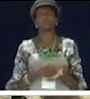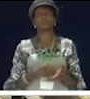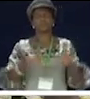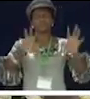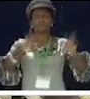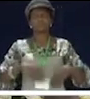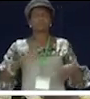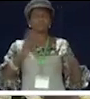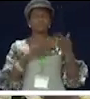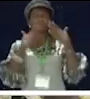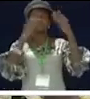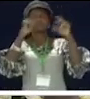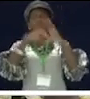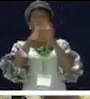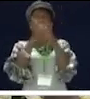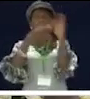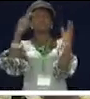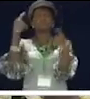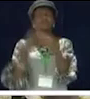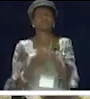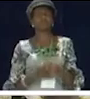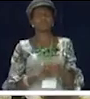Accept our thanks in Jesus' name.